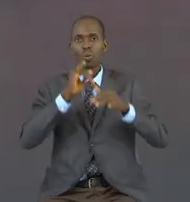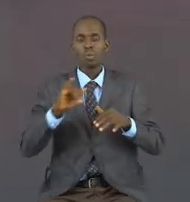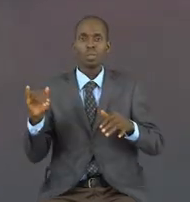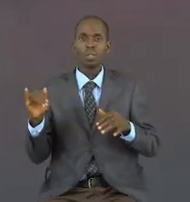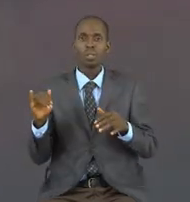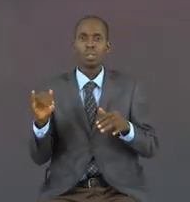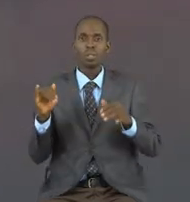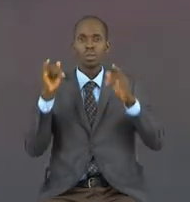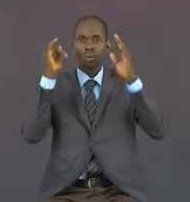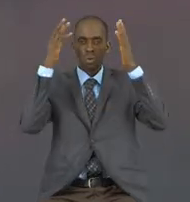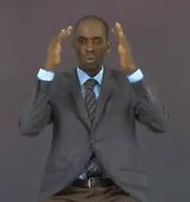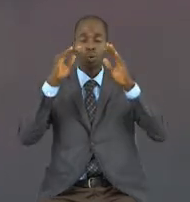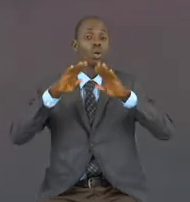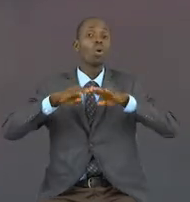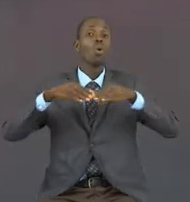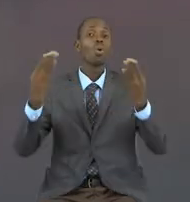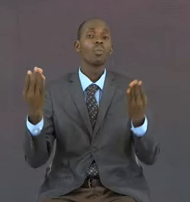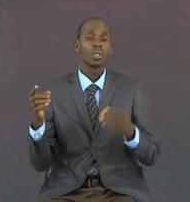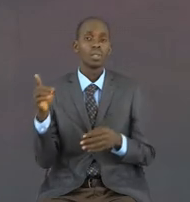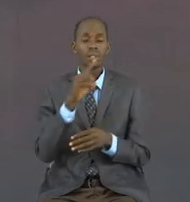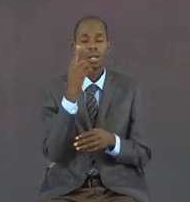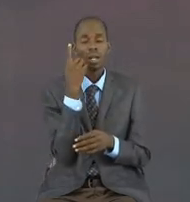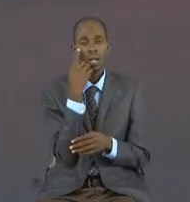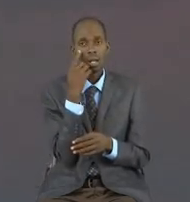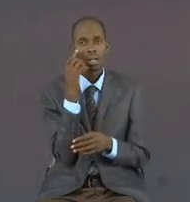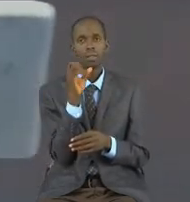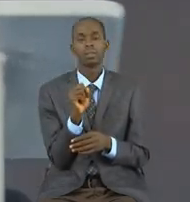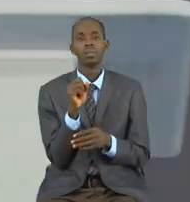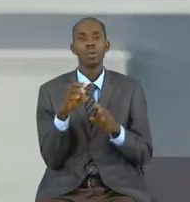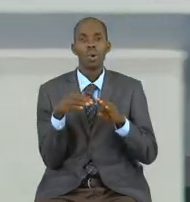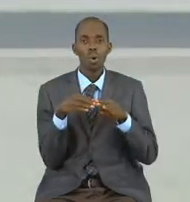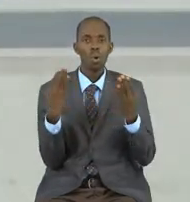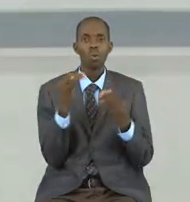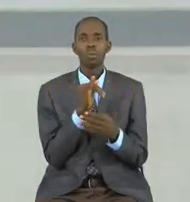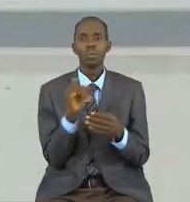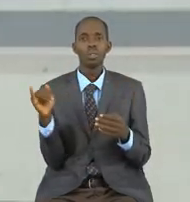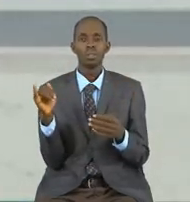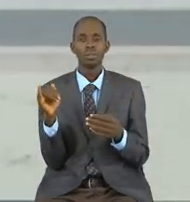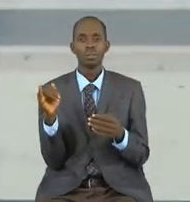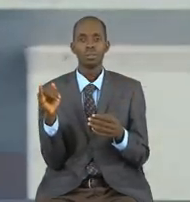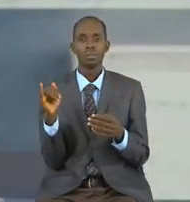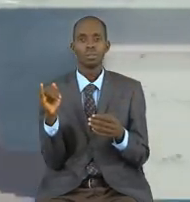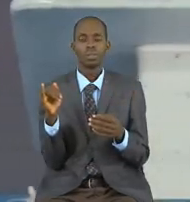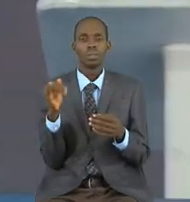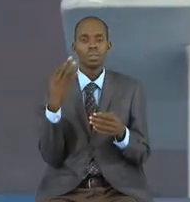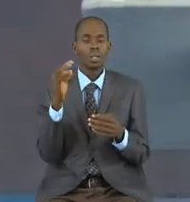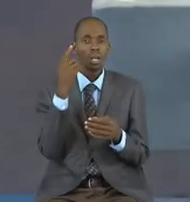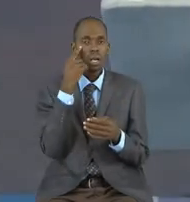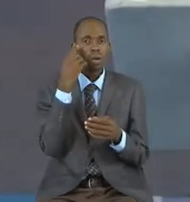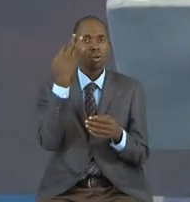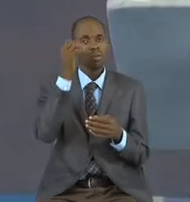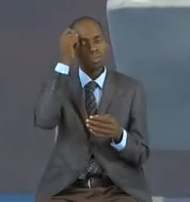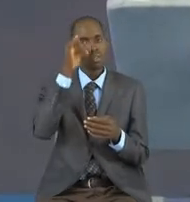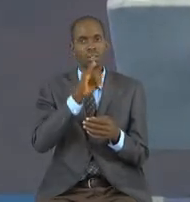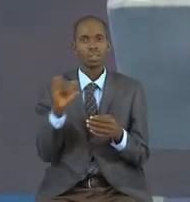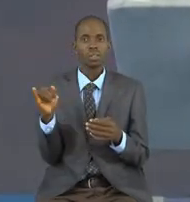opening their eyes of understanding, opening and alleging, reading those